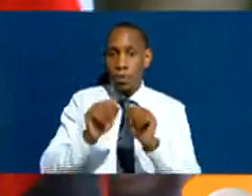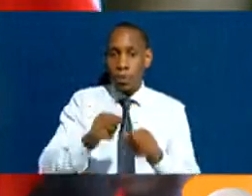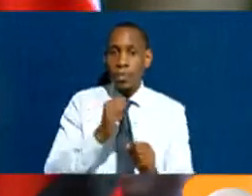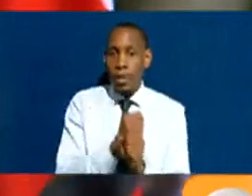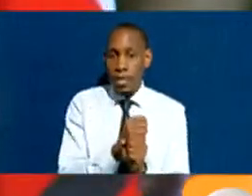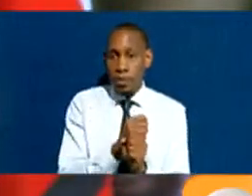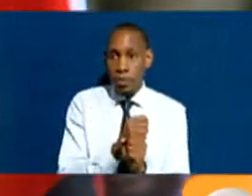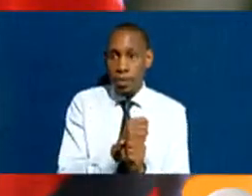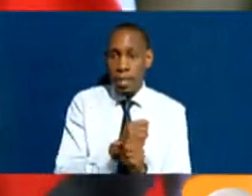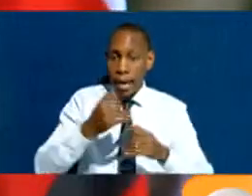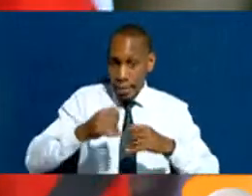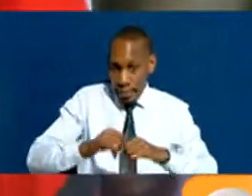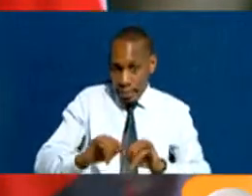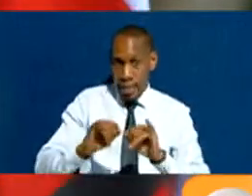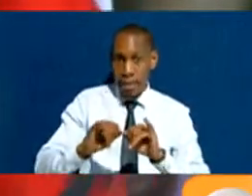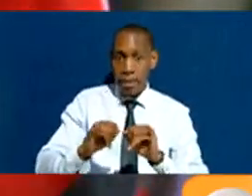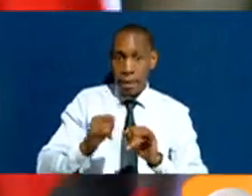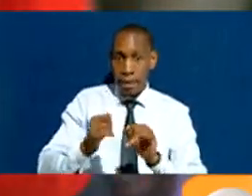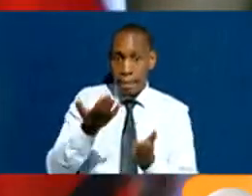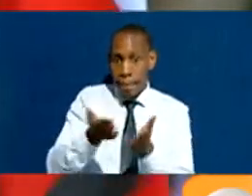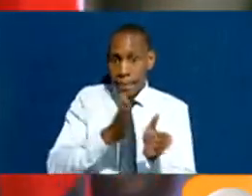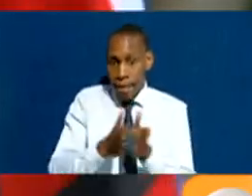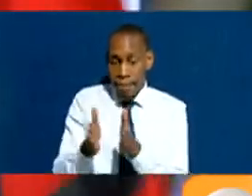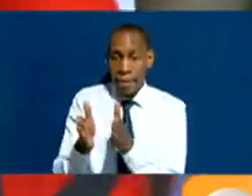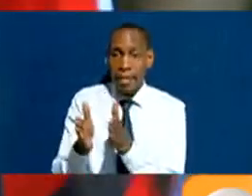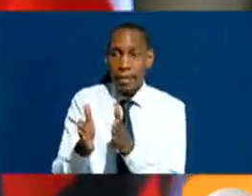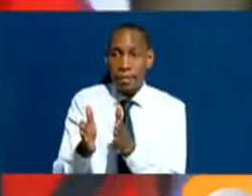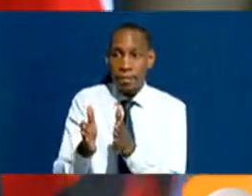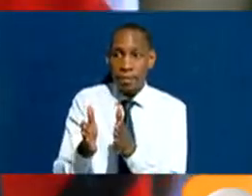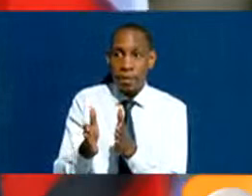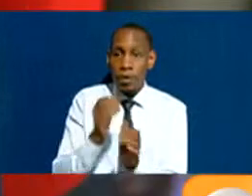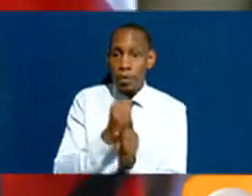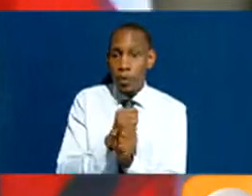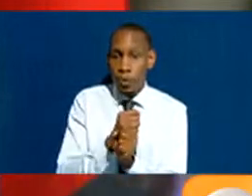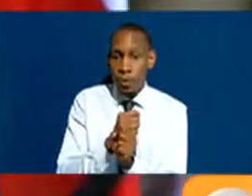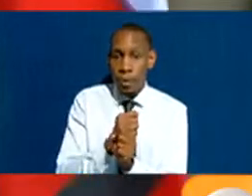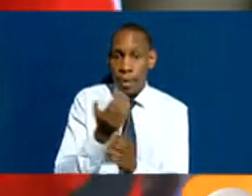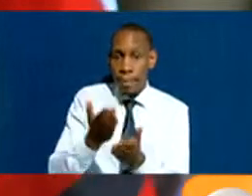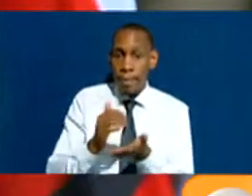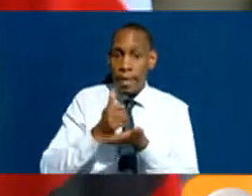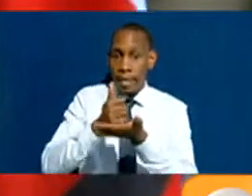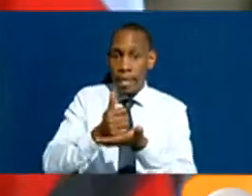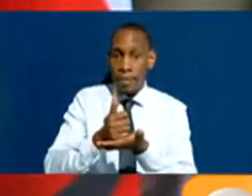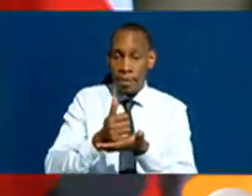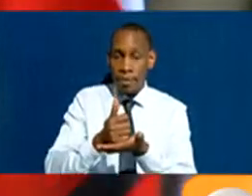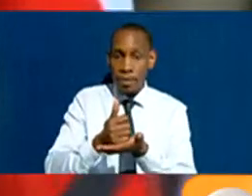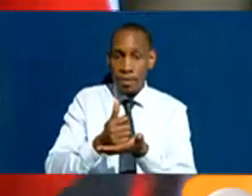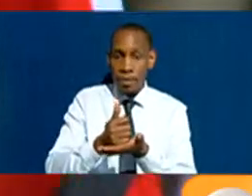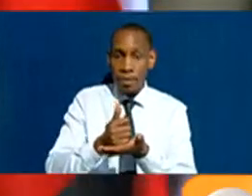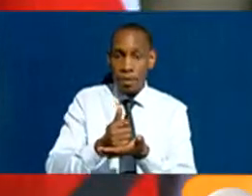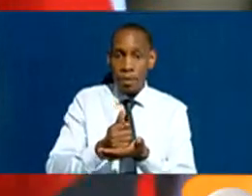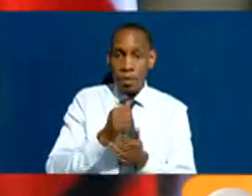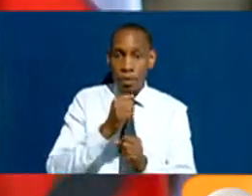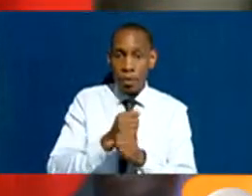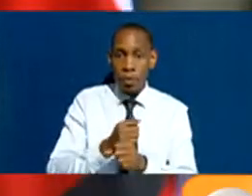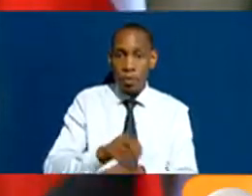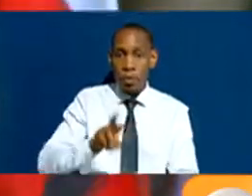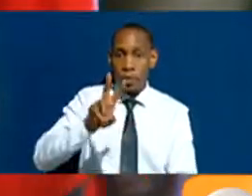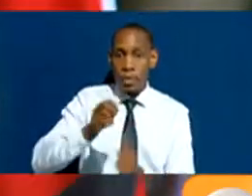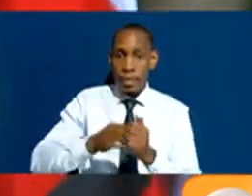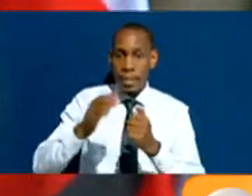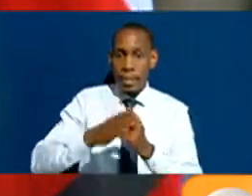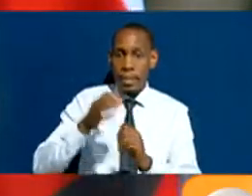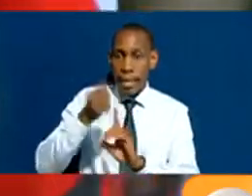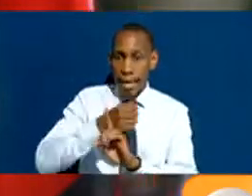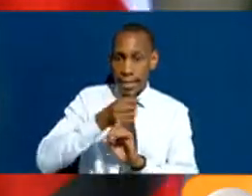committed, attempted, or conspired to commit, or aided or abetted in the commission of the